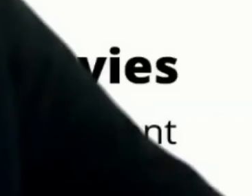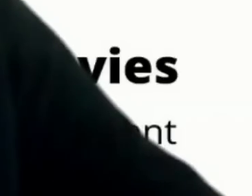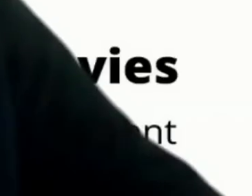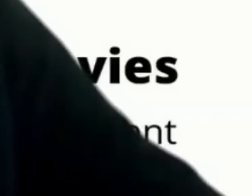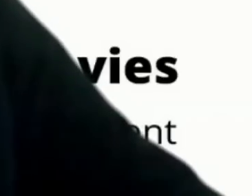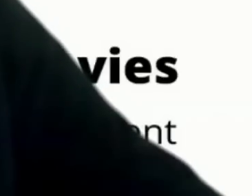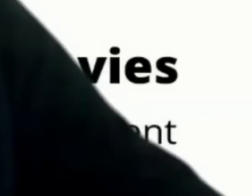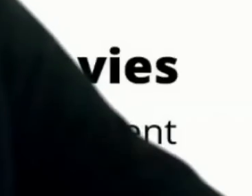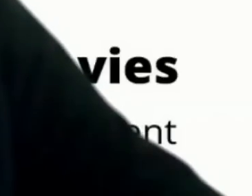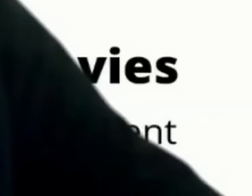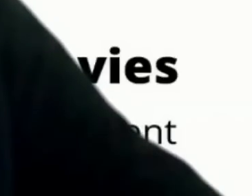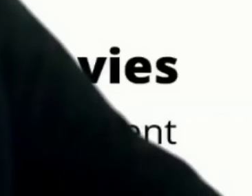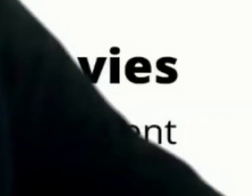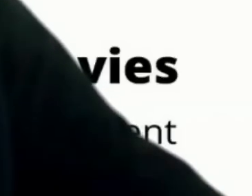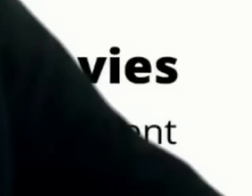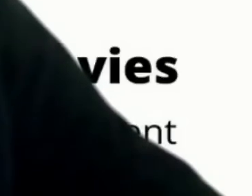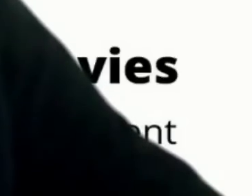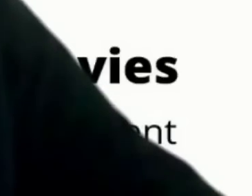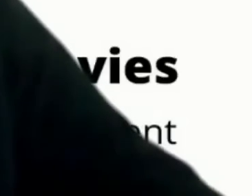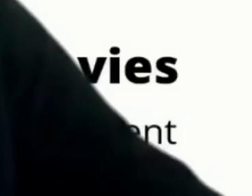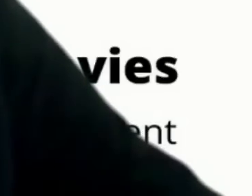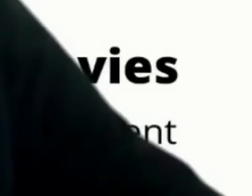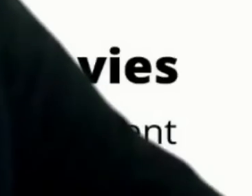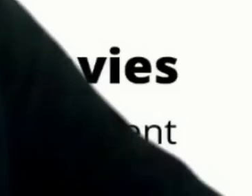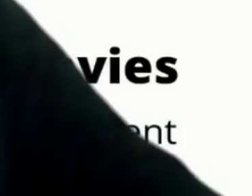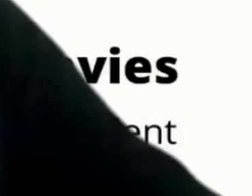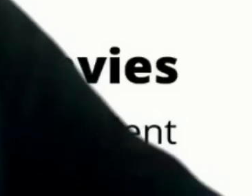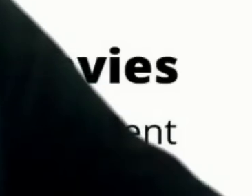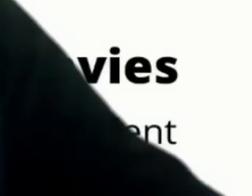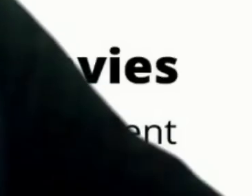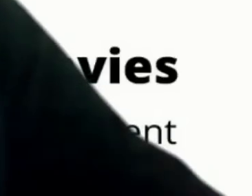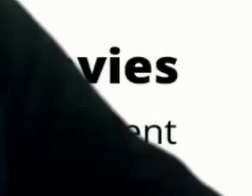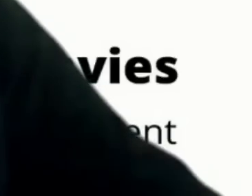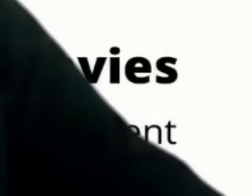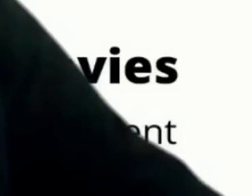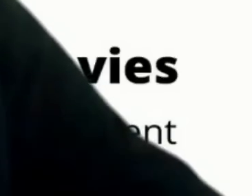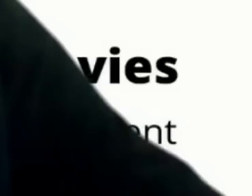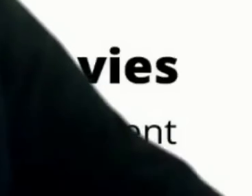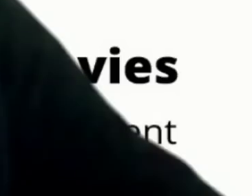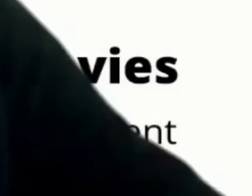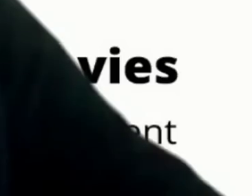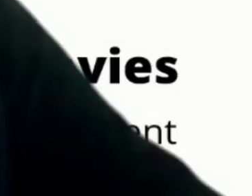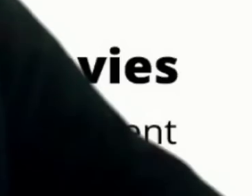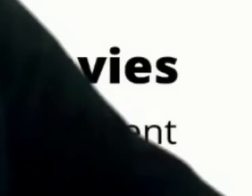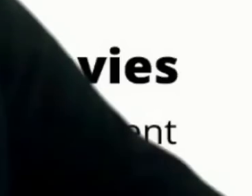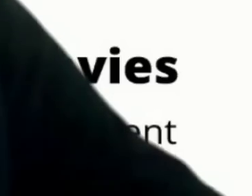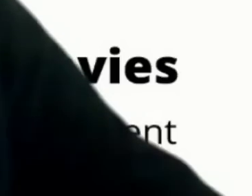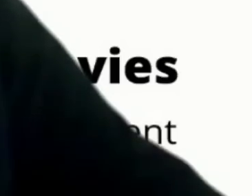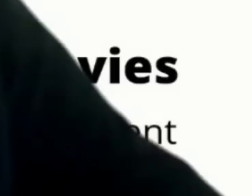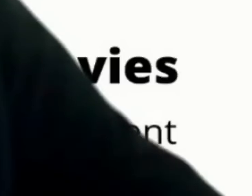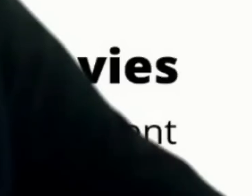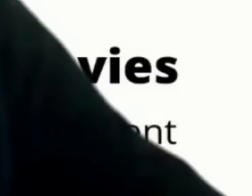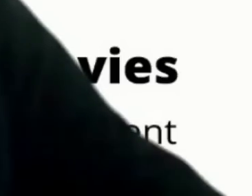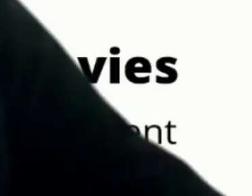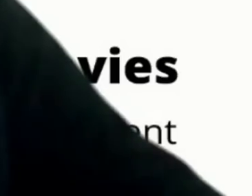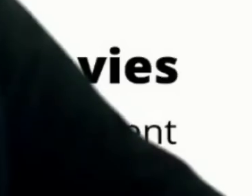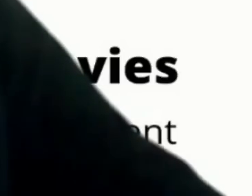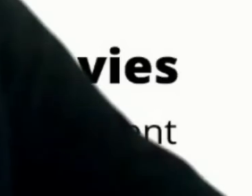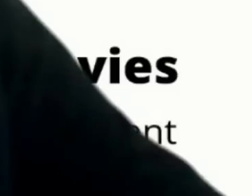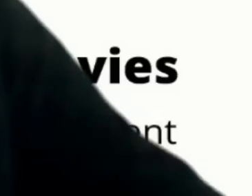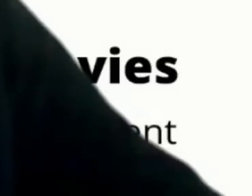of this new outbreak of foot and mouth in Indonesia, well, when I say new, I mean after 4 decades or so, is making headlines